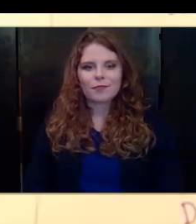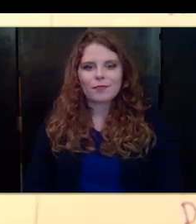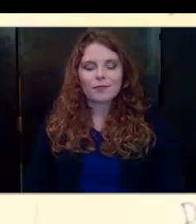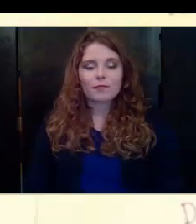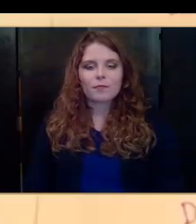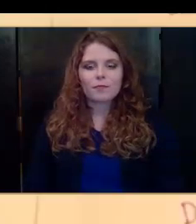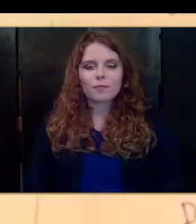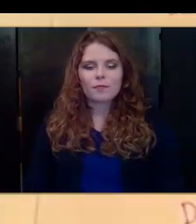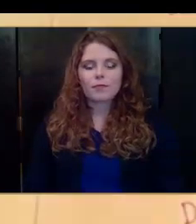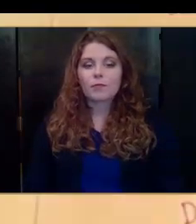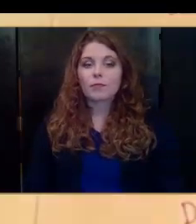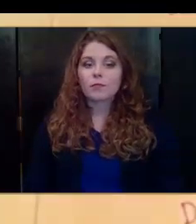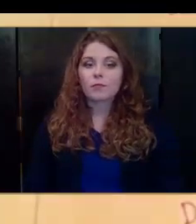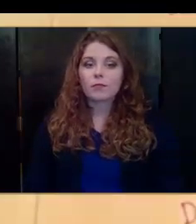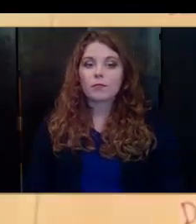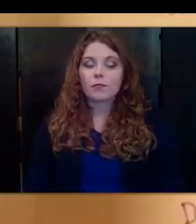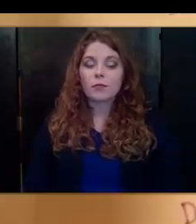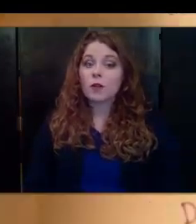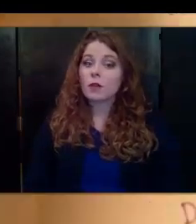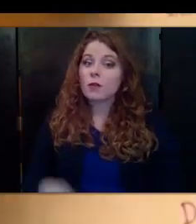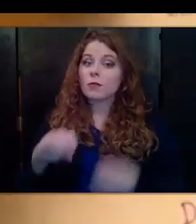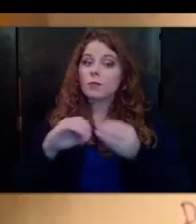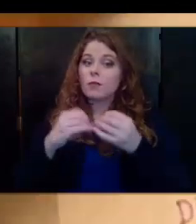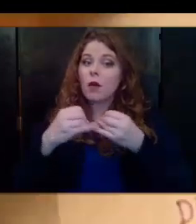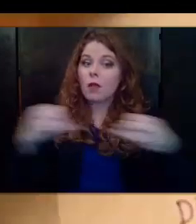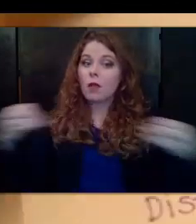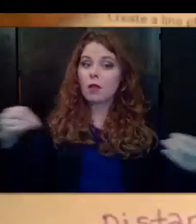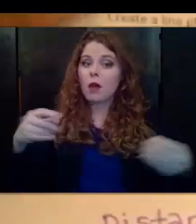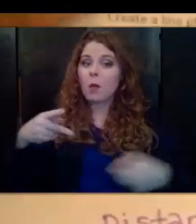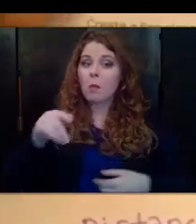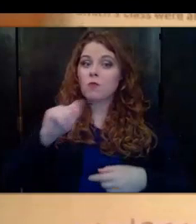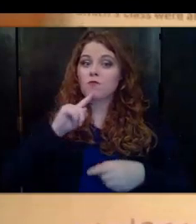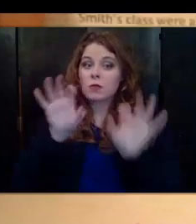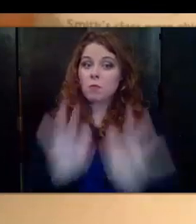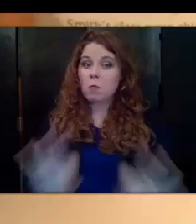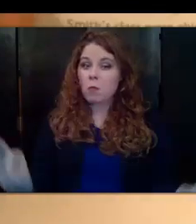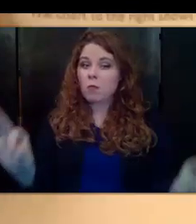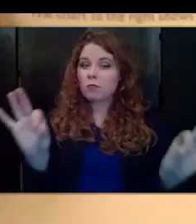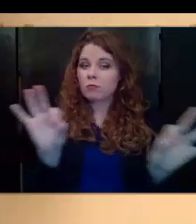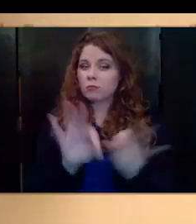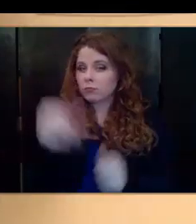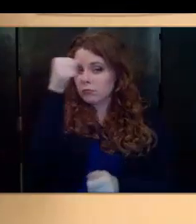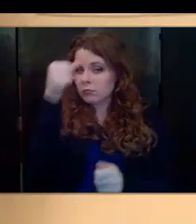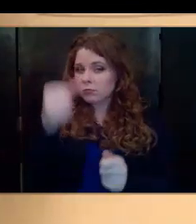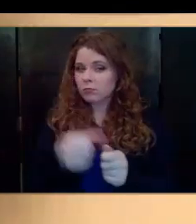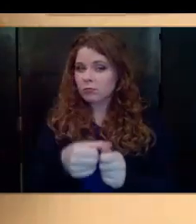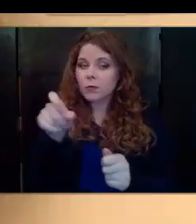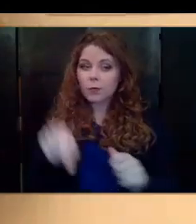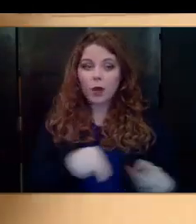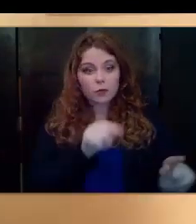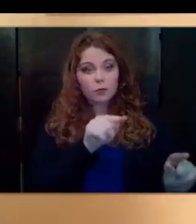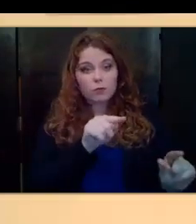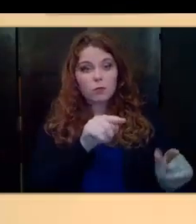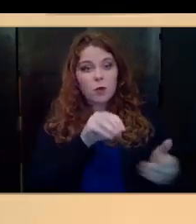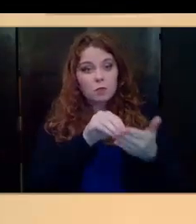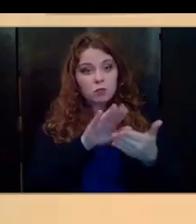Now, something really, really important about a line plot is that we need to make sure that when we're plotting our numbers, that we're marking them in such a way that